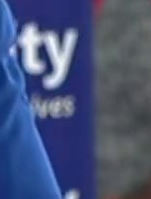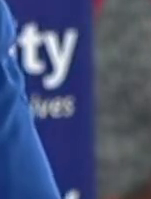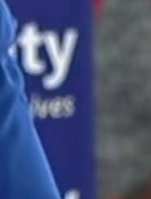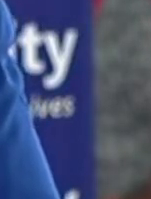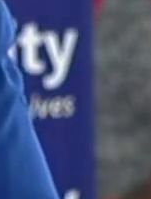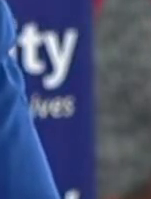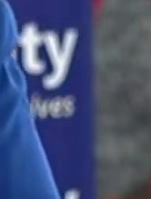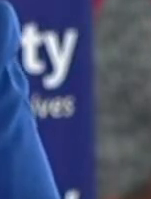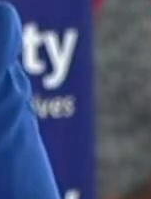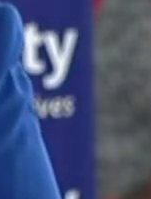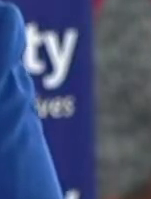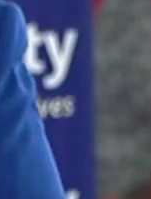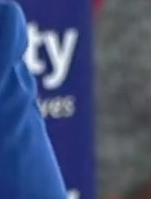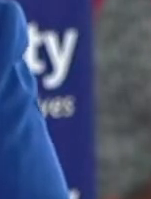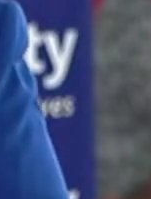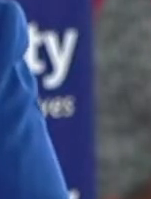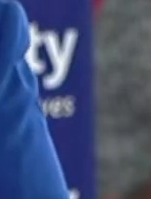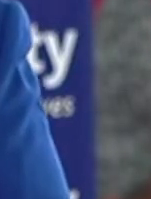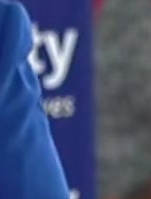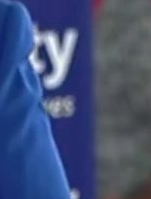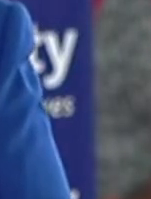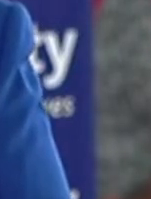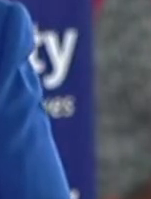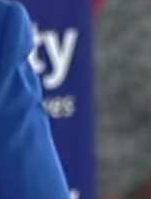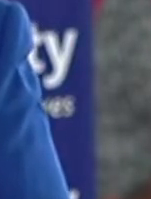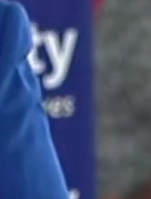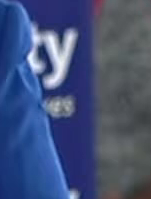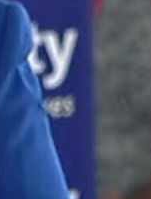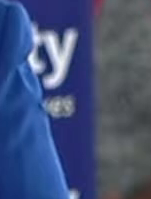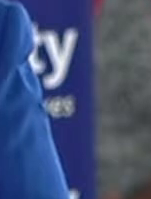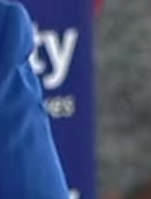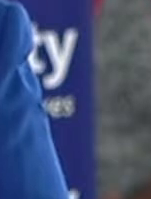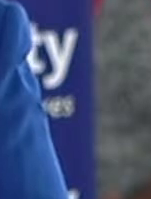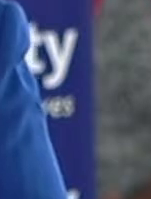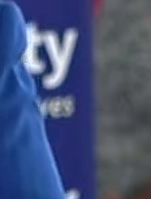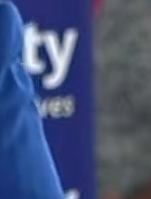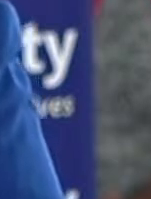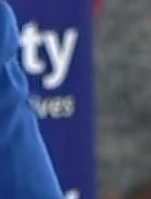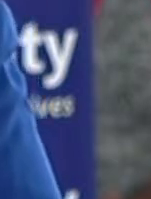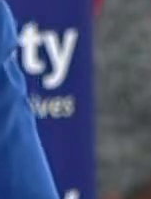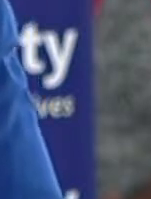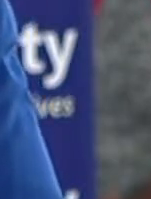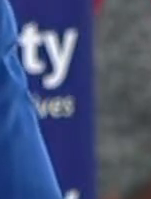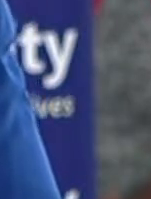Francis Muthaura. And I also want to acknowledge the